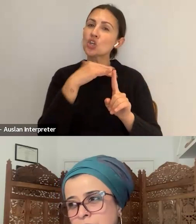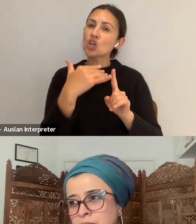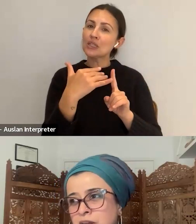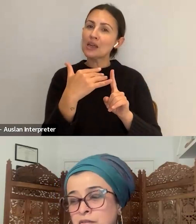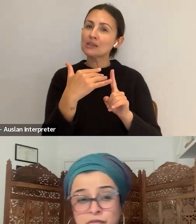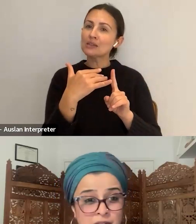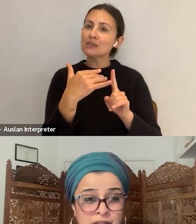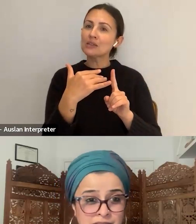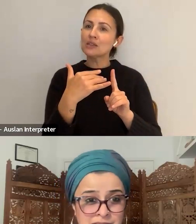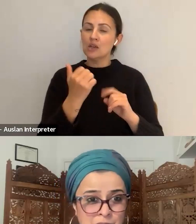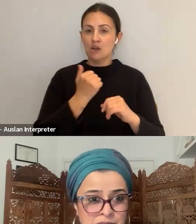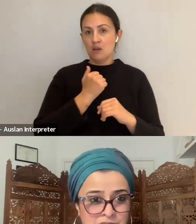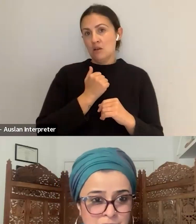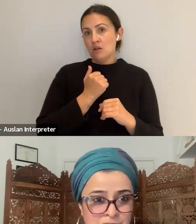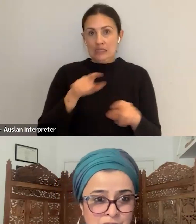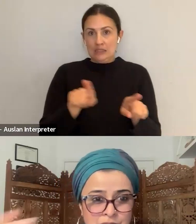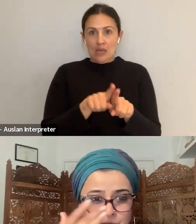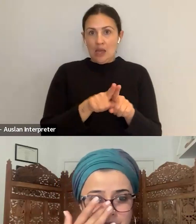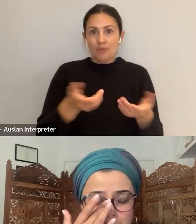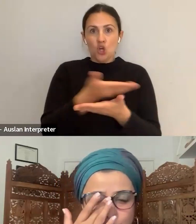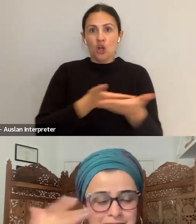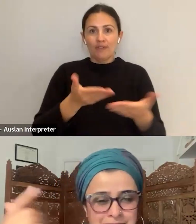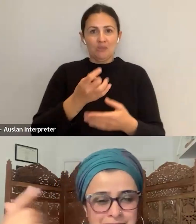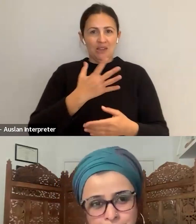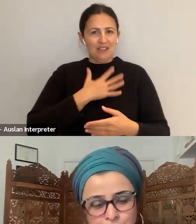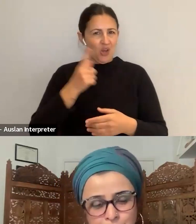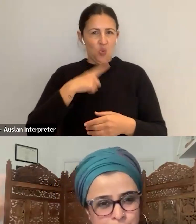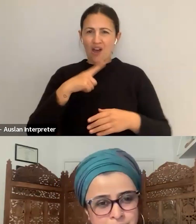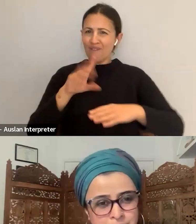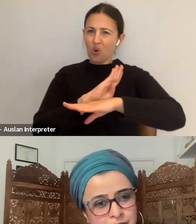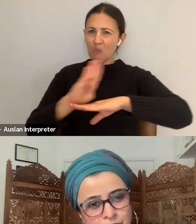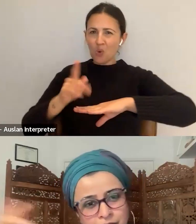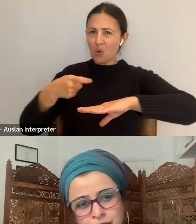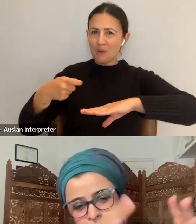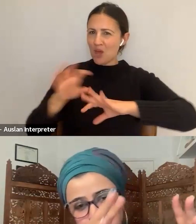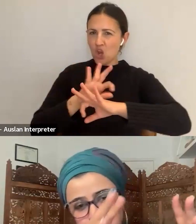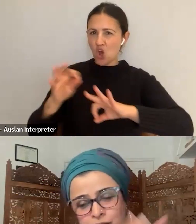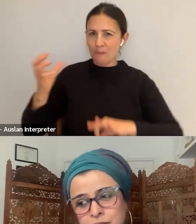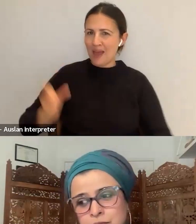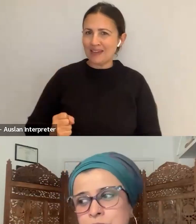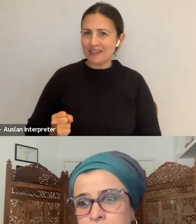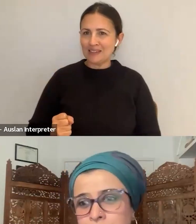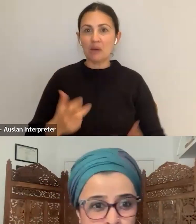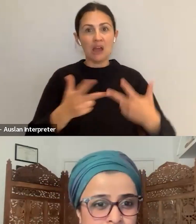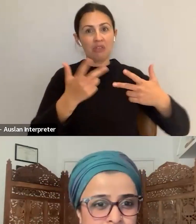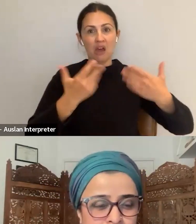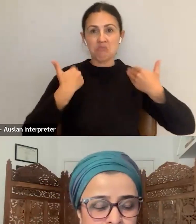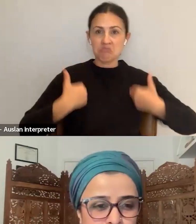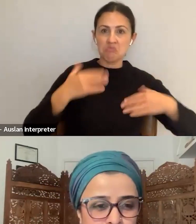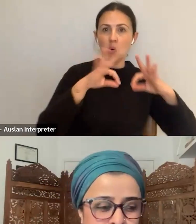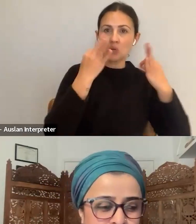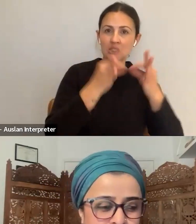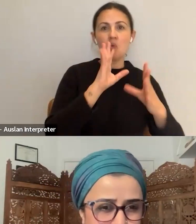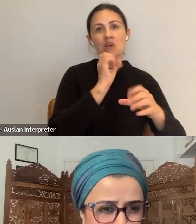would, I've had the same conversation myself in the past. Why is this not paid? Whereas on other, government,